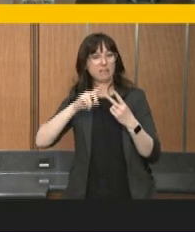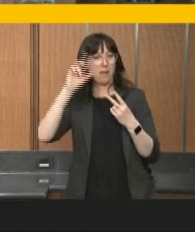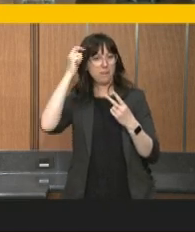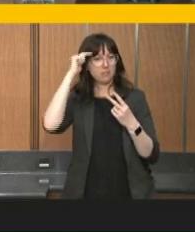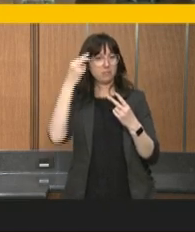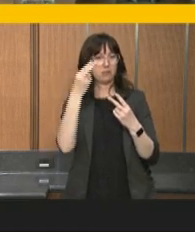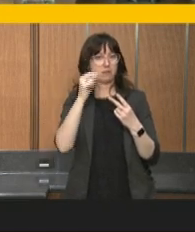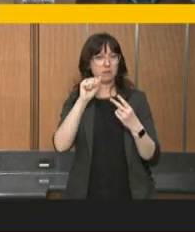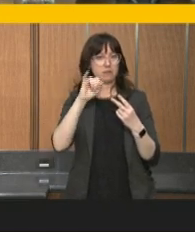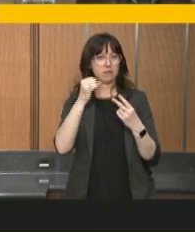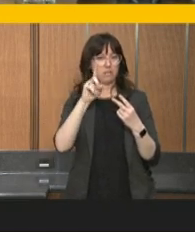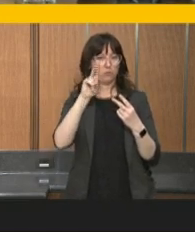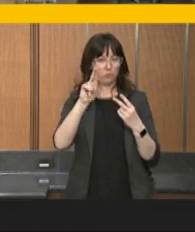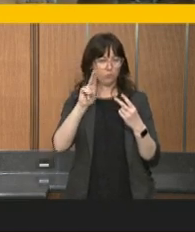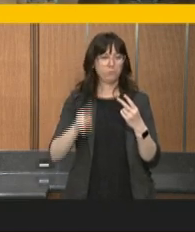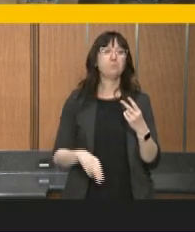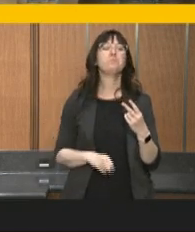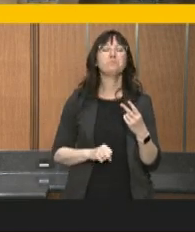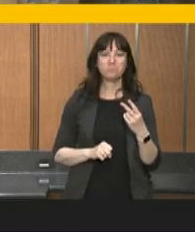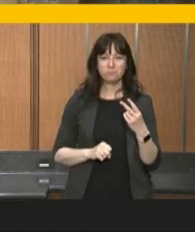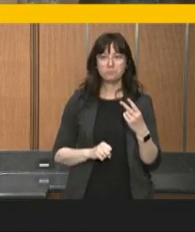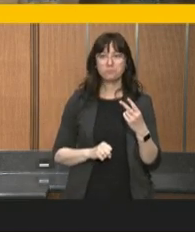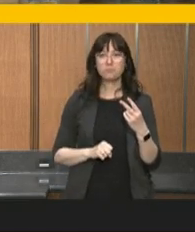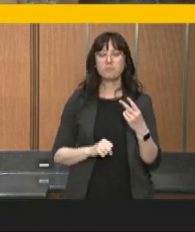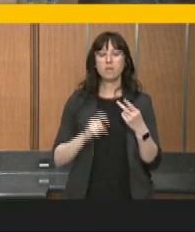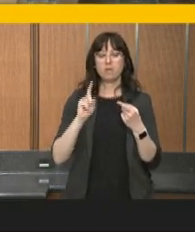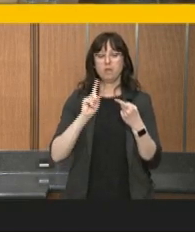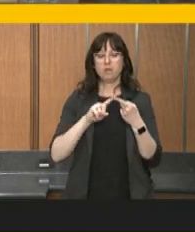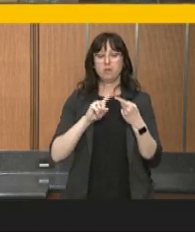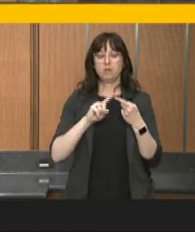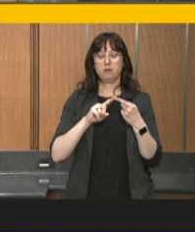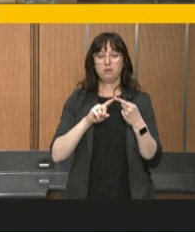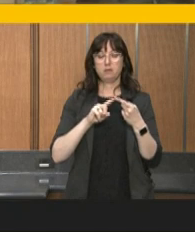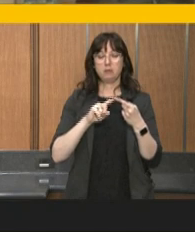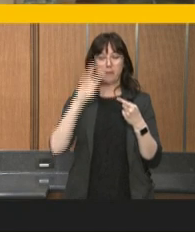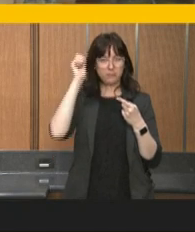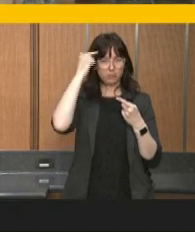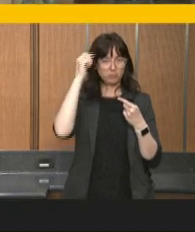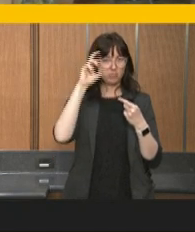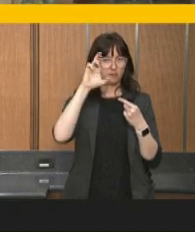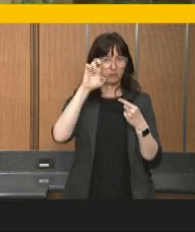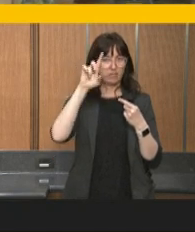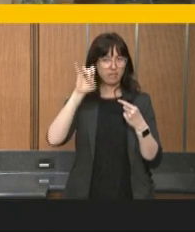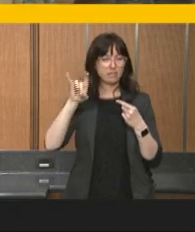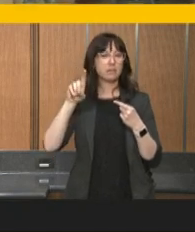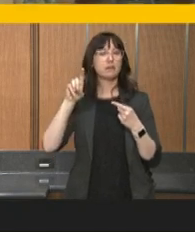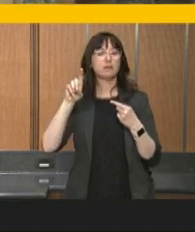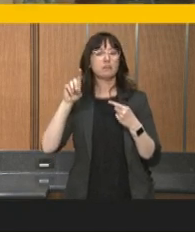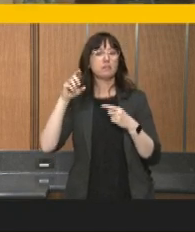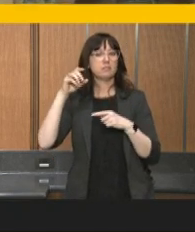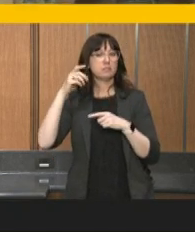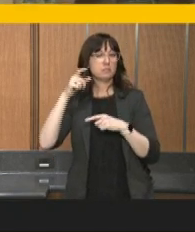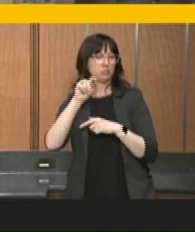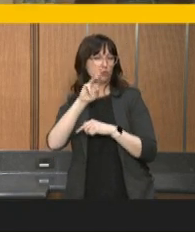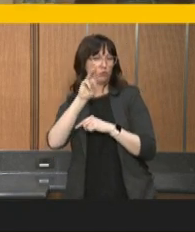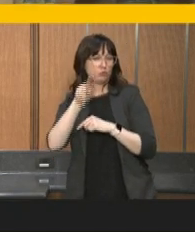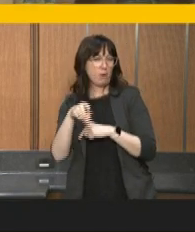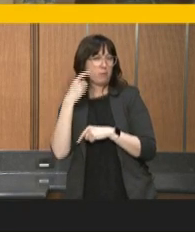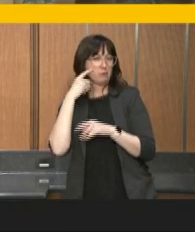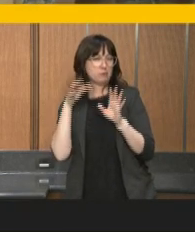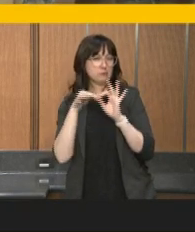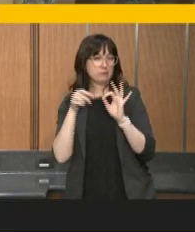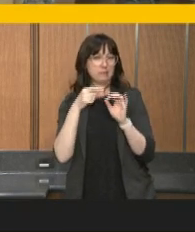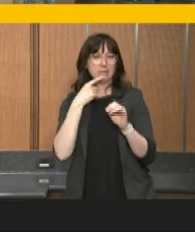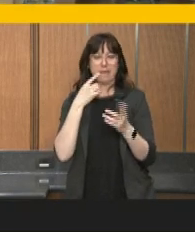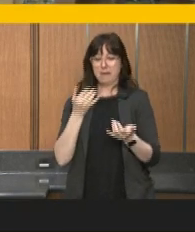Haidu. The first question is what President Trump said this morning. He said, at this